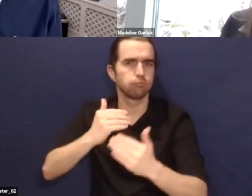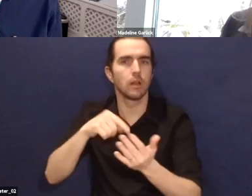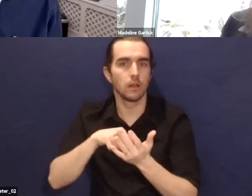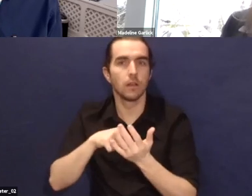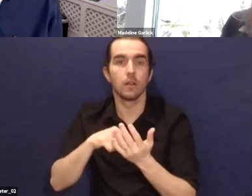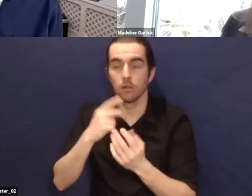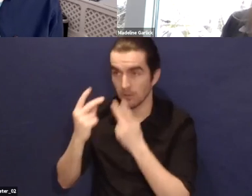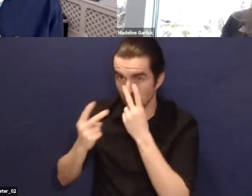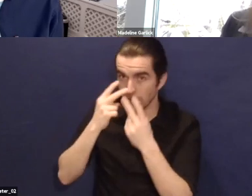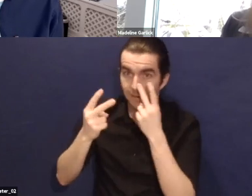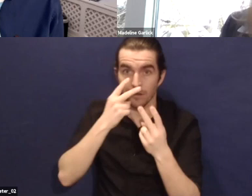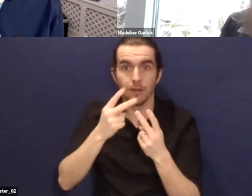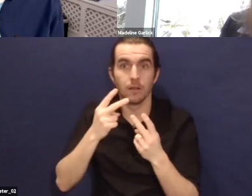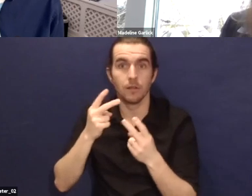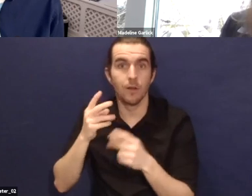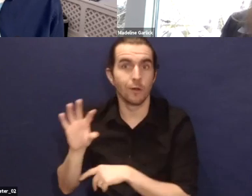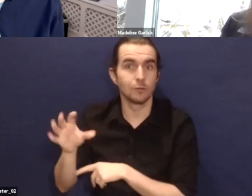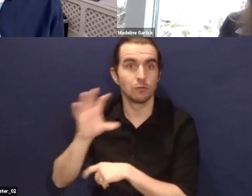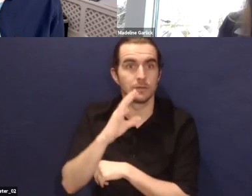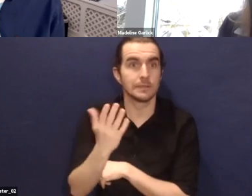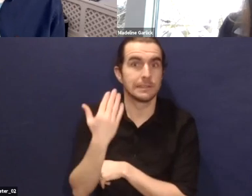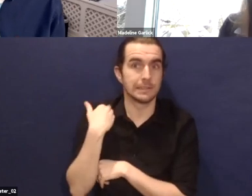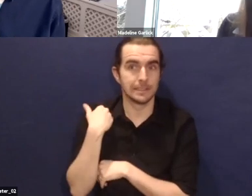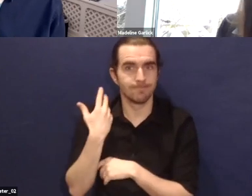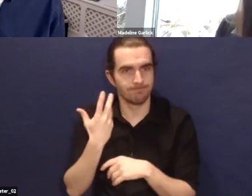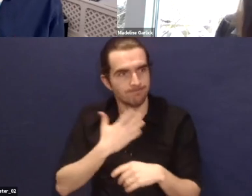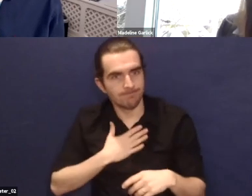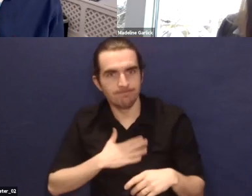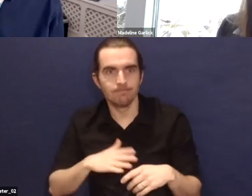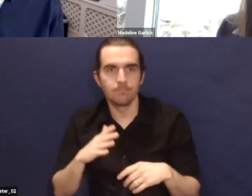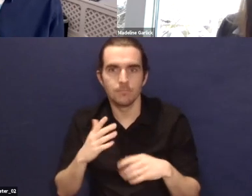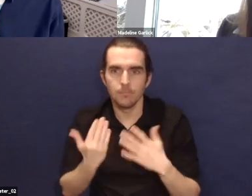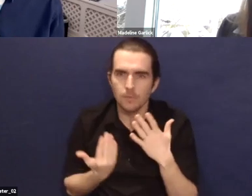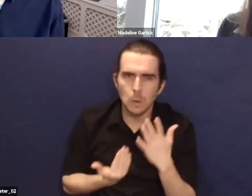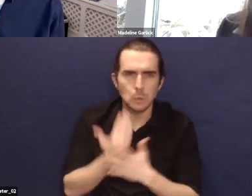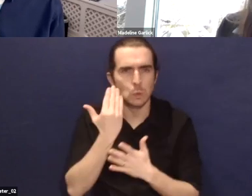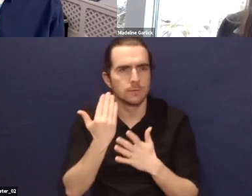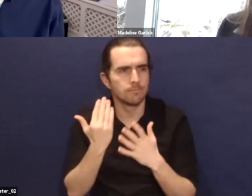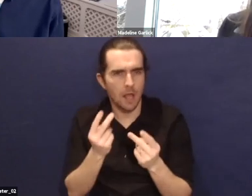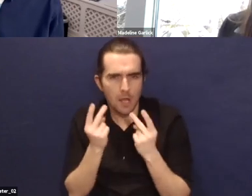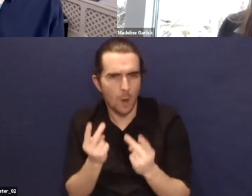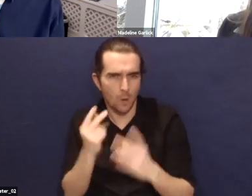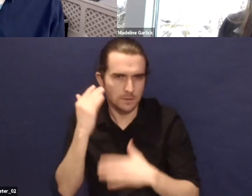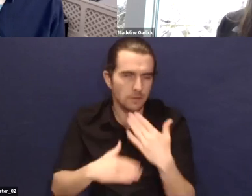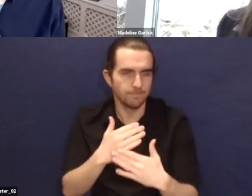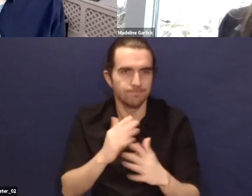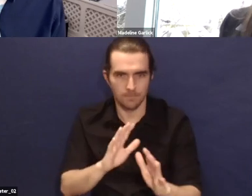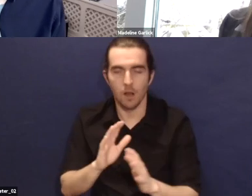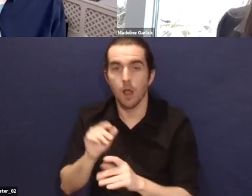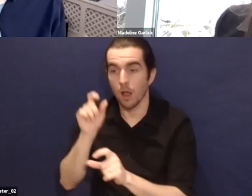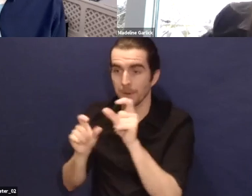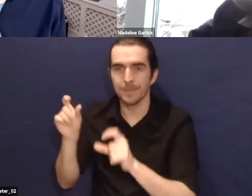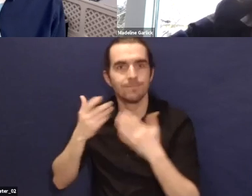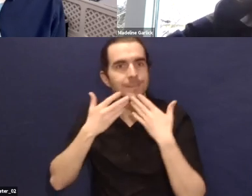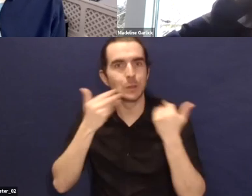the agency under the 1954 and 1961 statelessness conventions to seek to helps